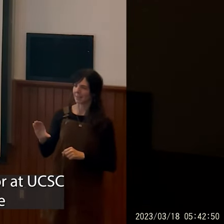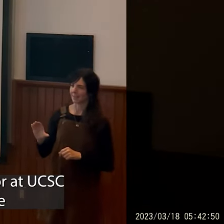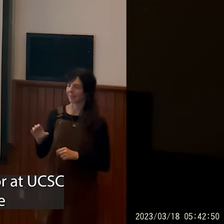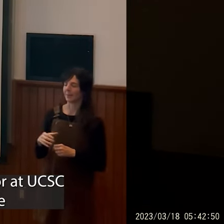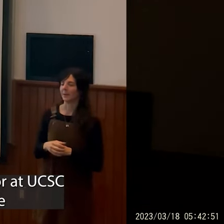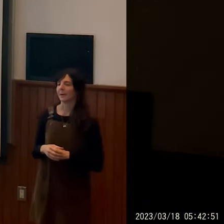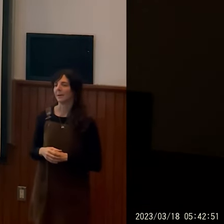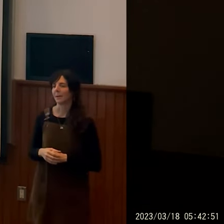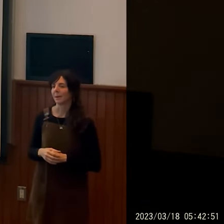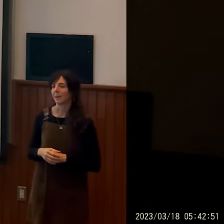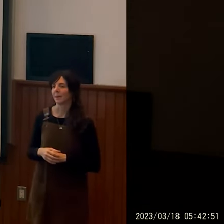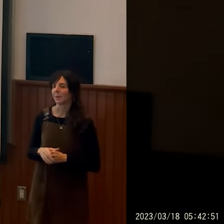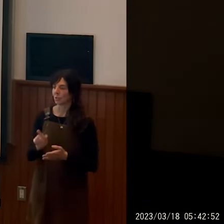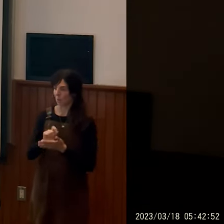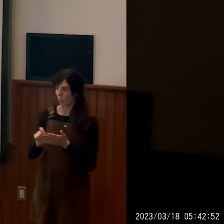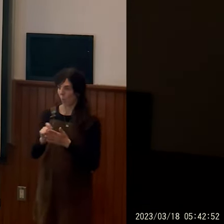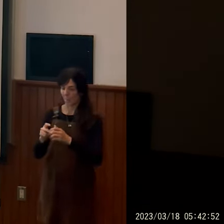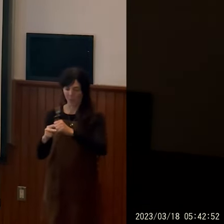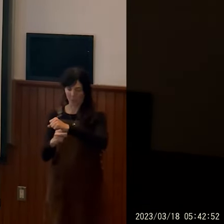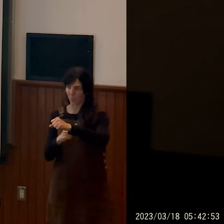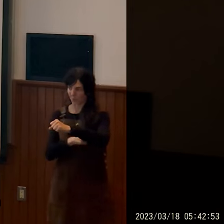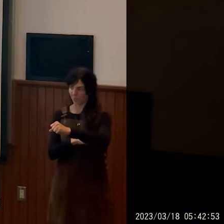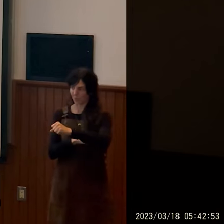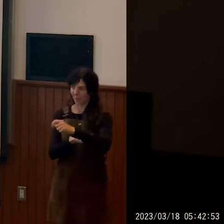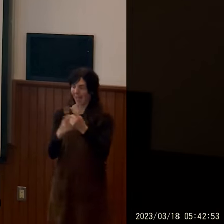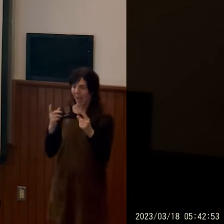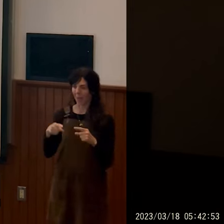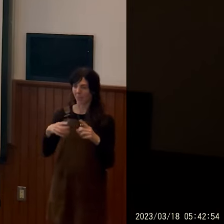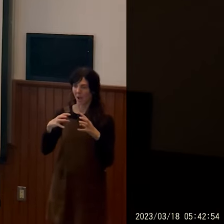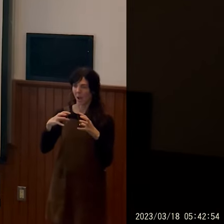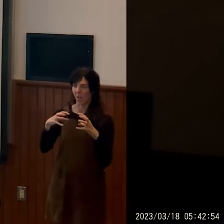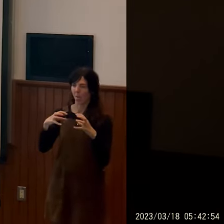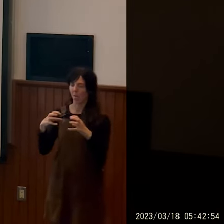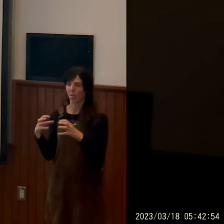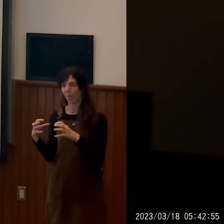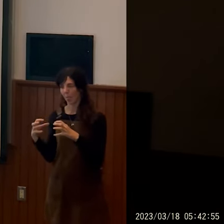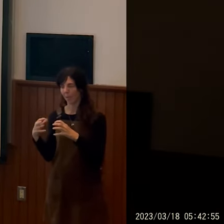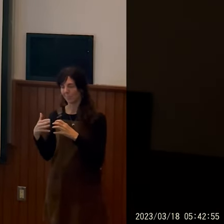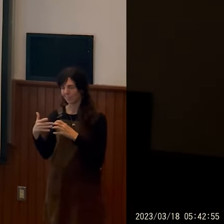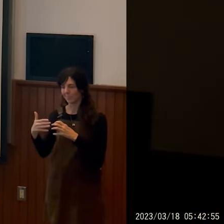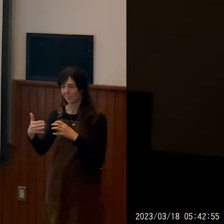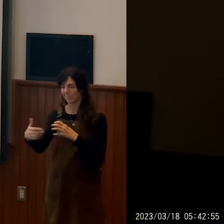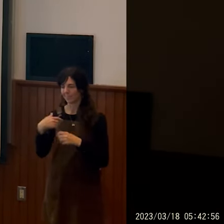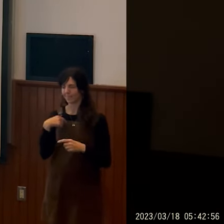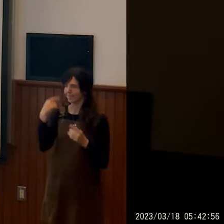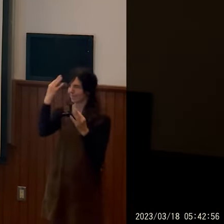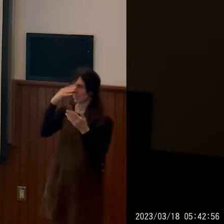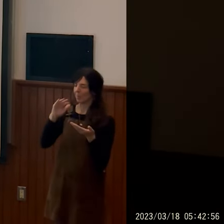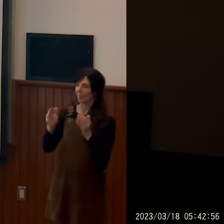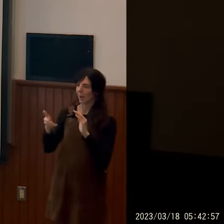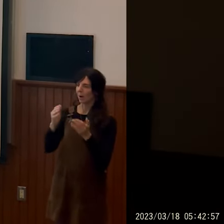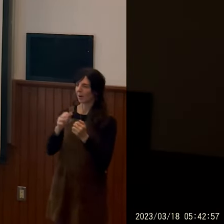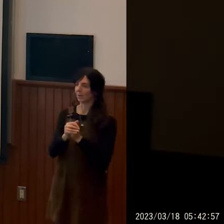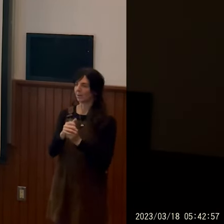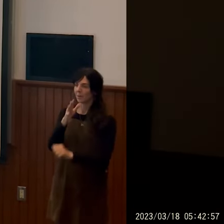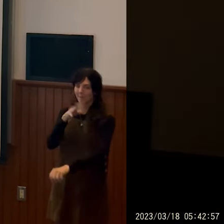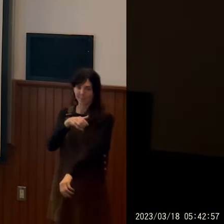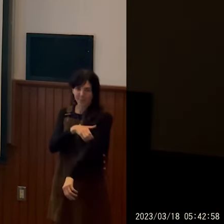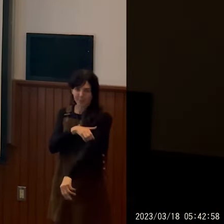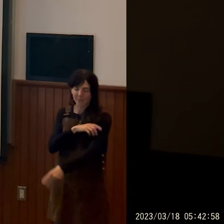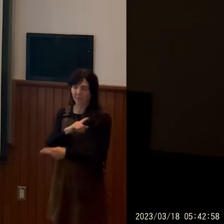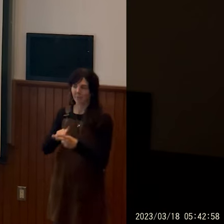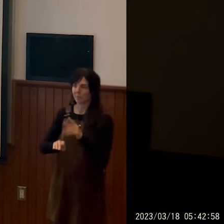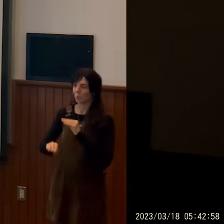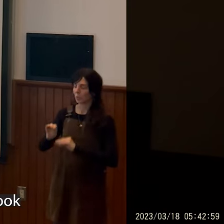this bridge collapsing over time and thinking about changes in feminism and movement.